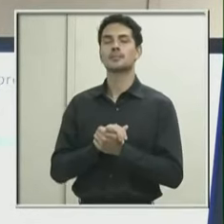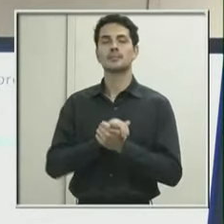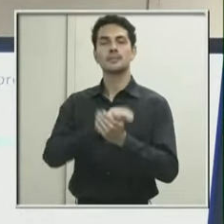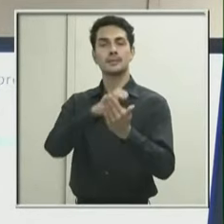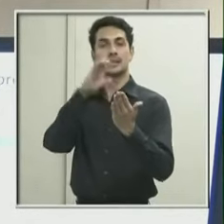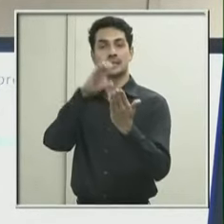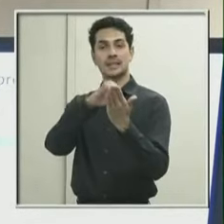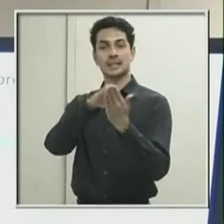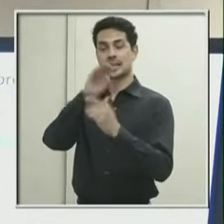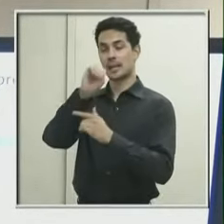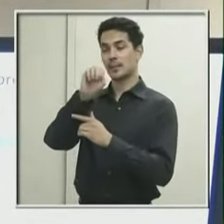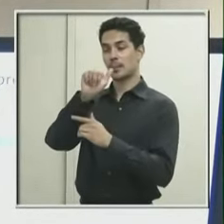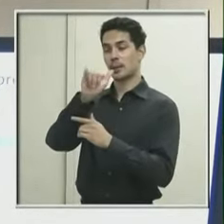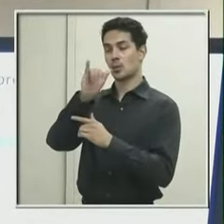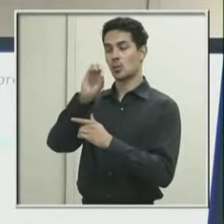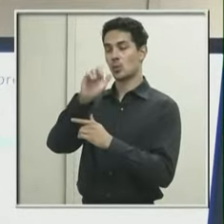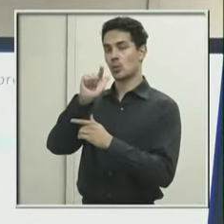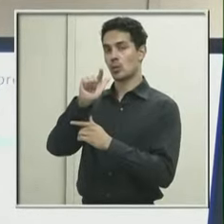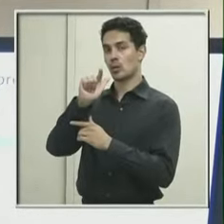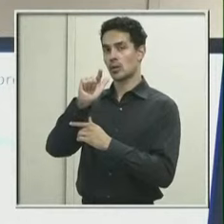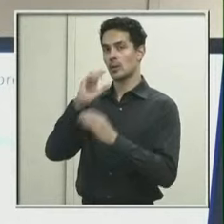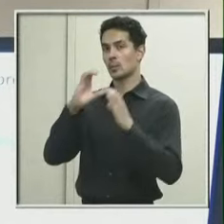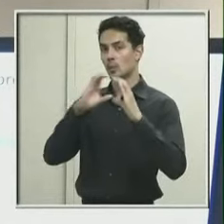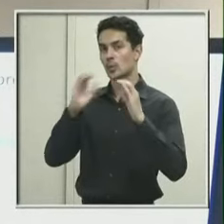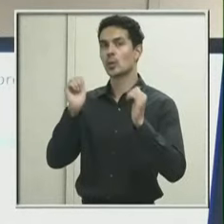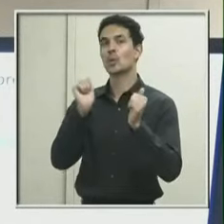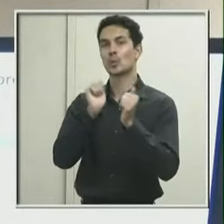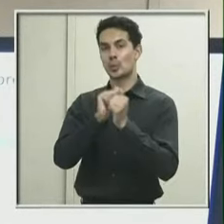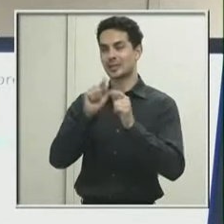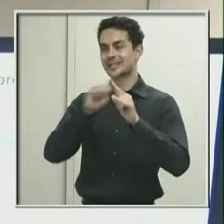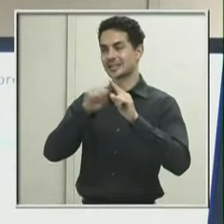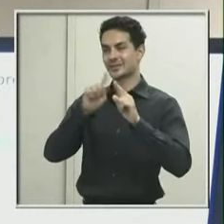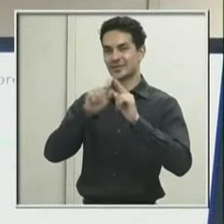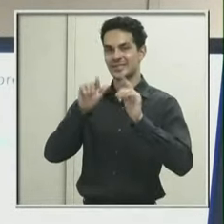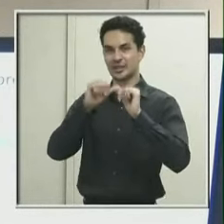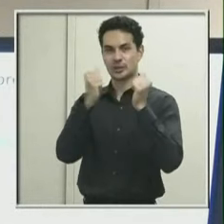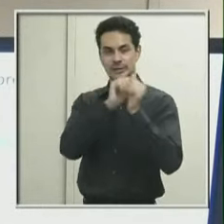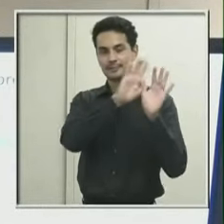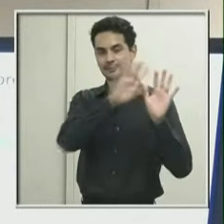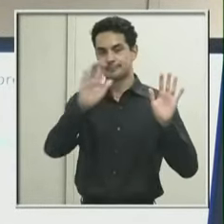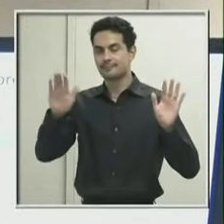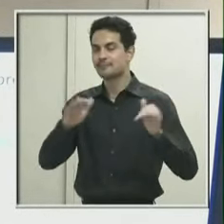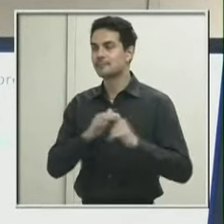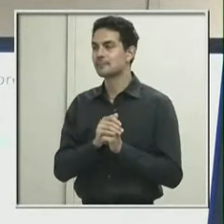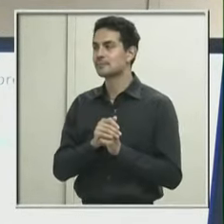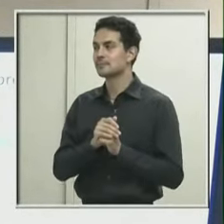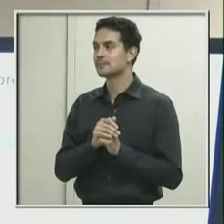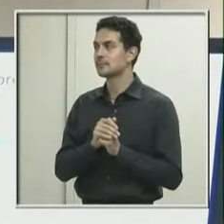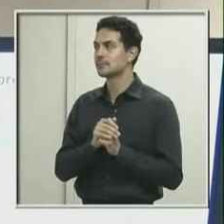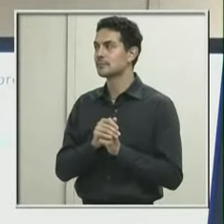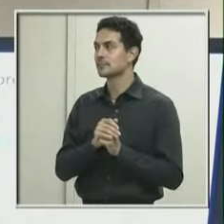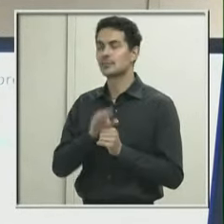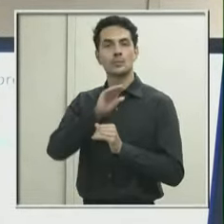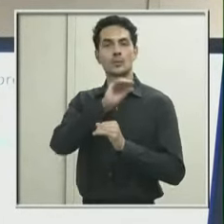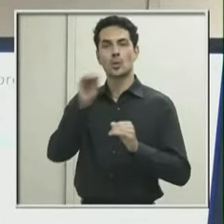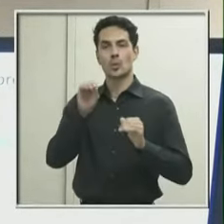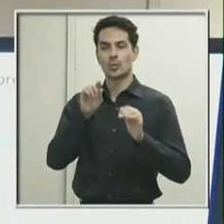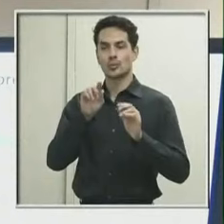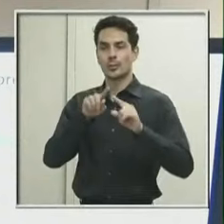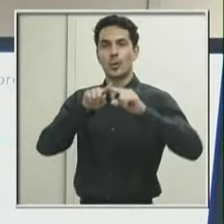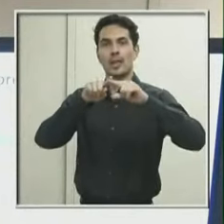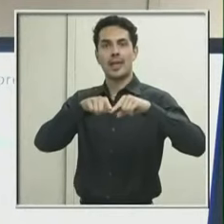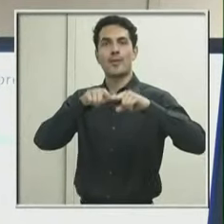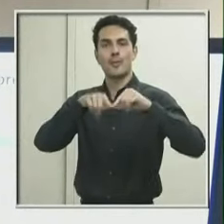section of mayoral communication with Maui Emergency Management Agency, there was there's a quote that says, there was no reliable